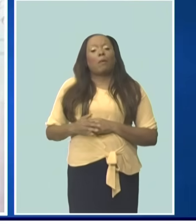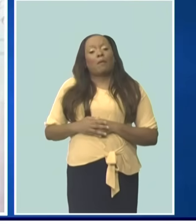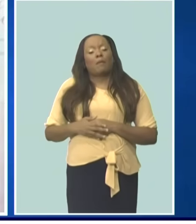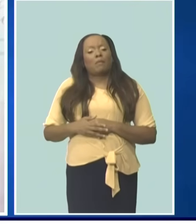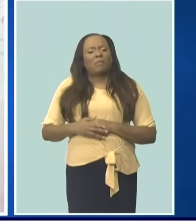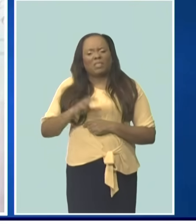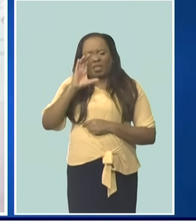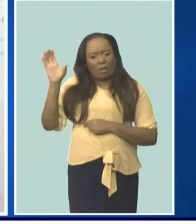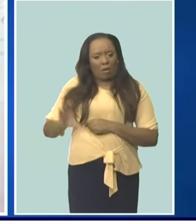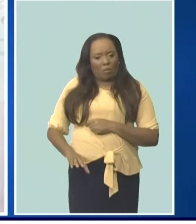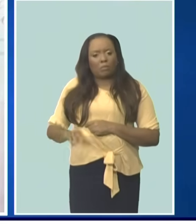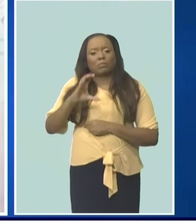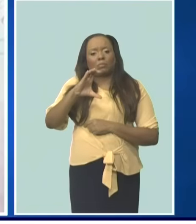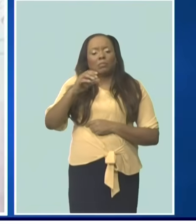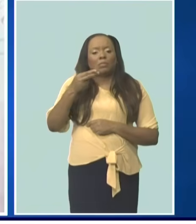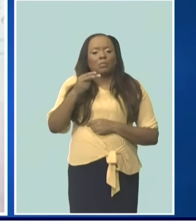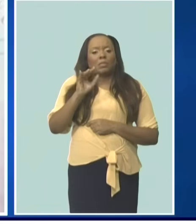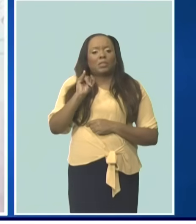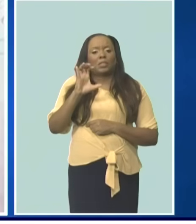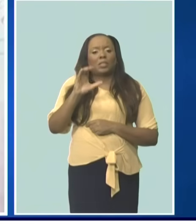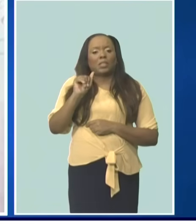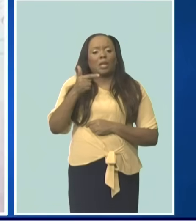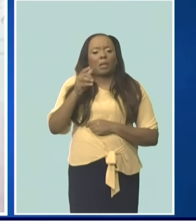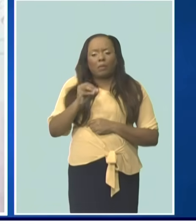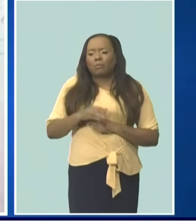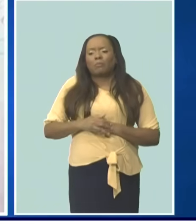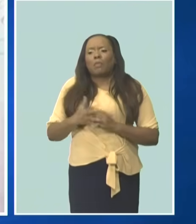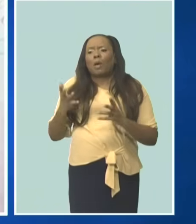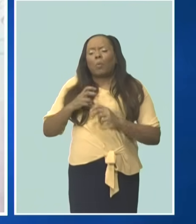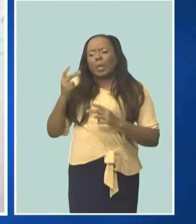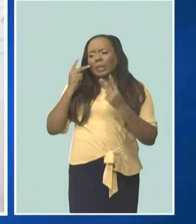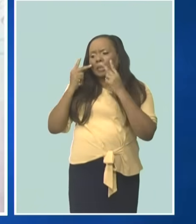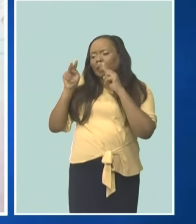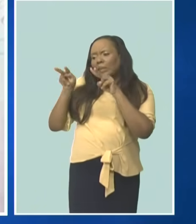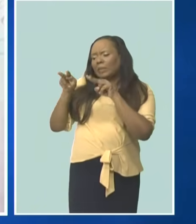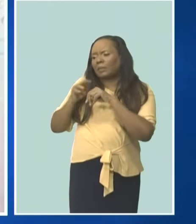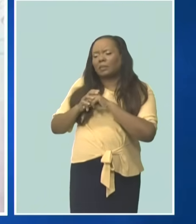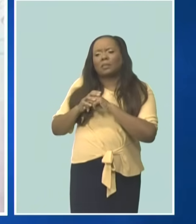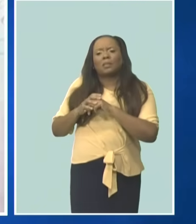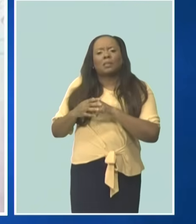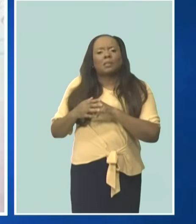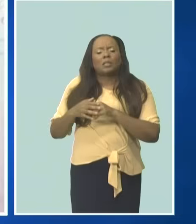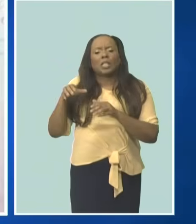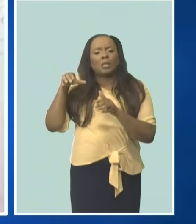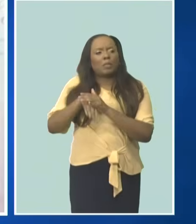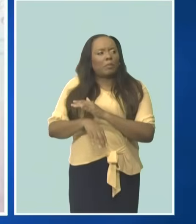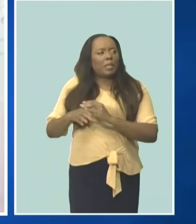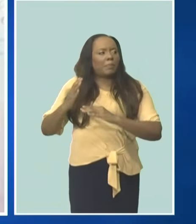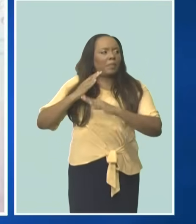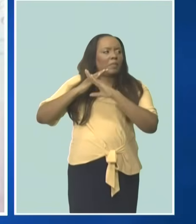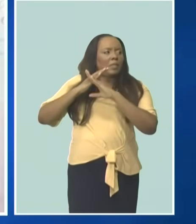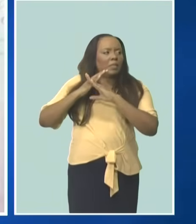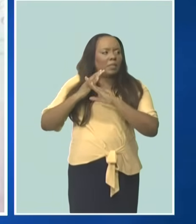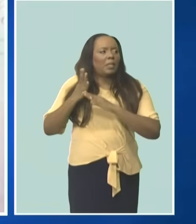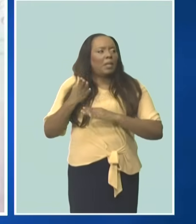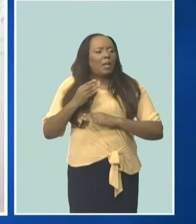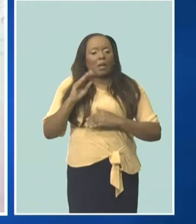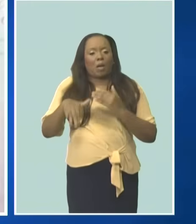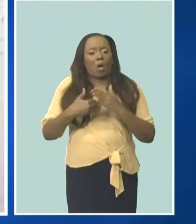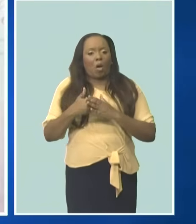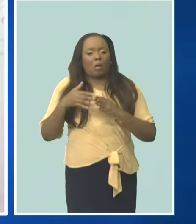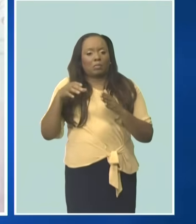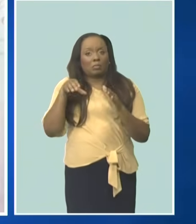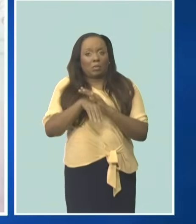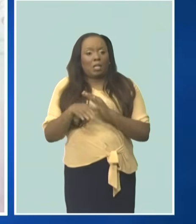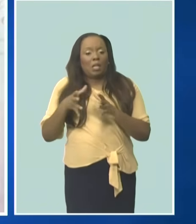they have that we could potentially implement in Barbados. And for the crime that they are dealing with, they have a lot of gun